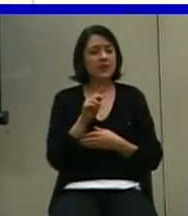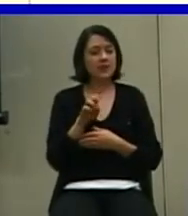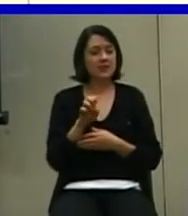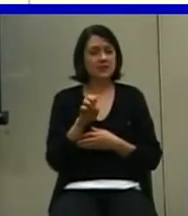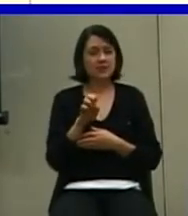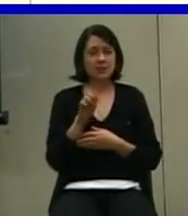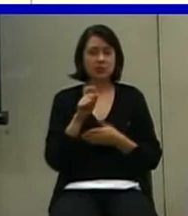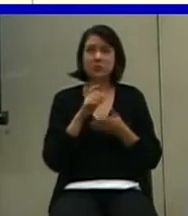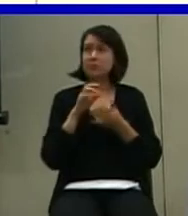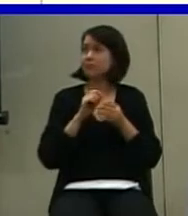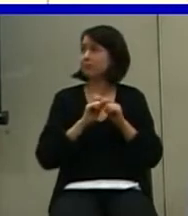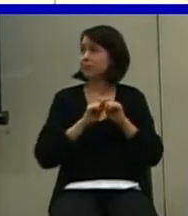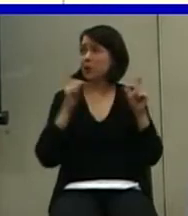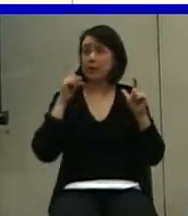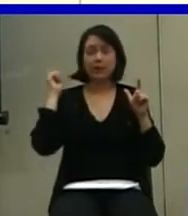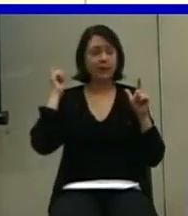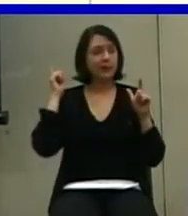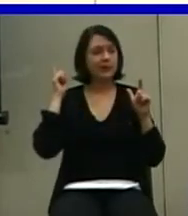it.